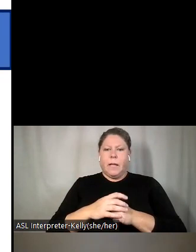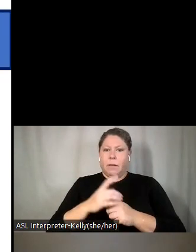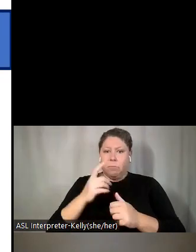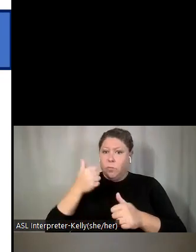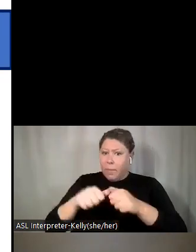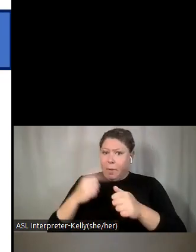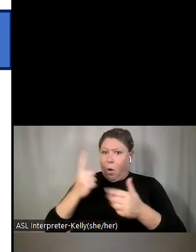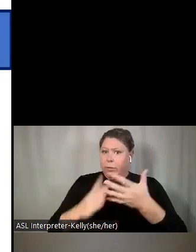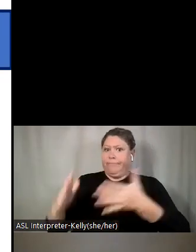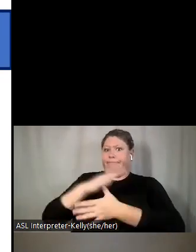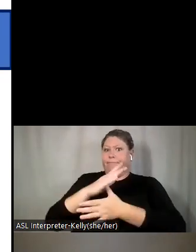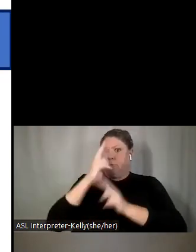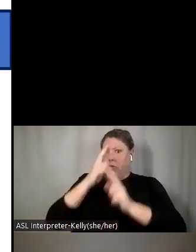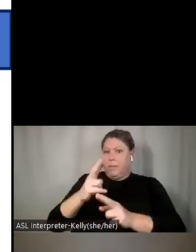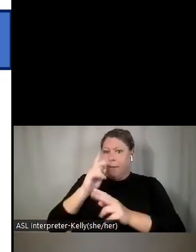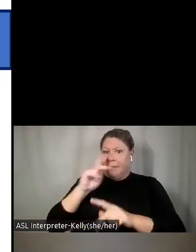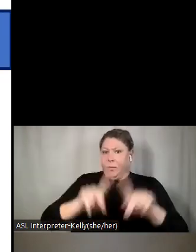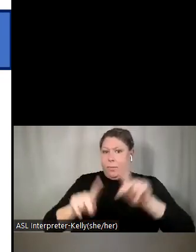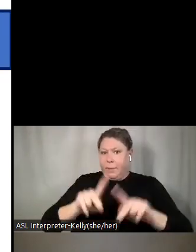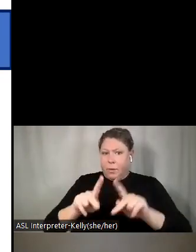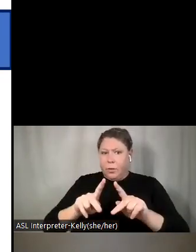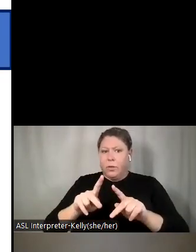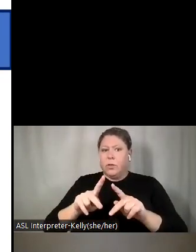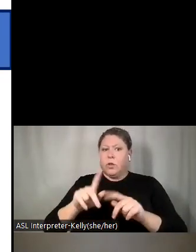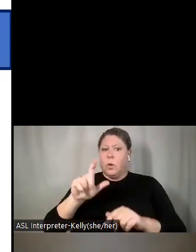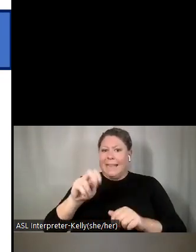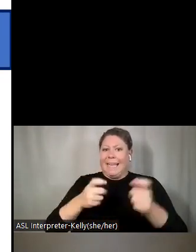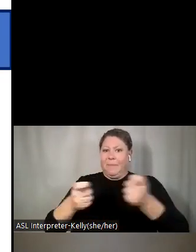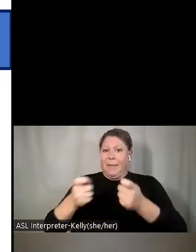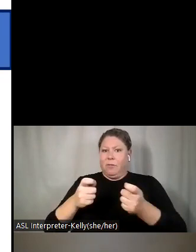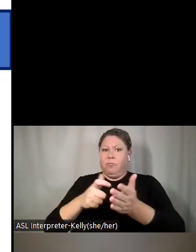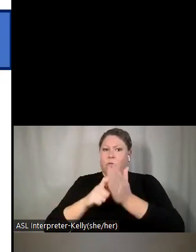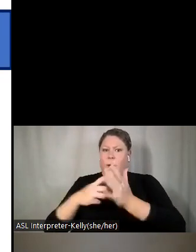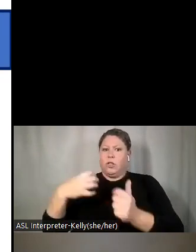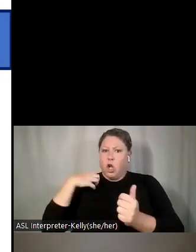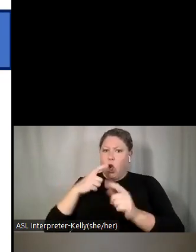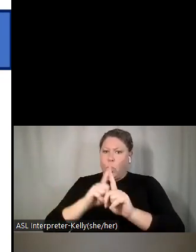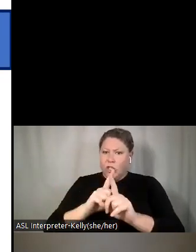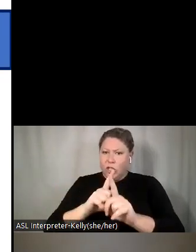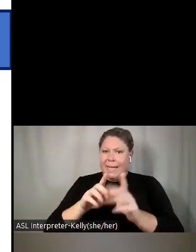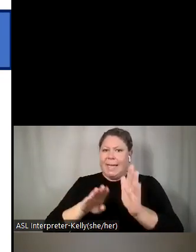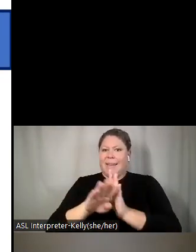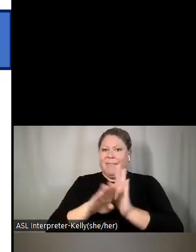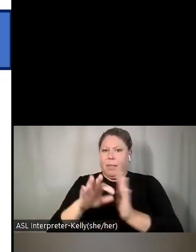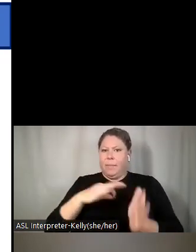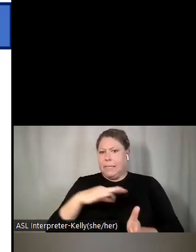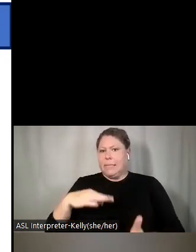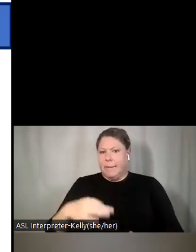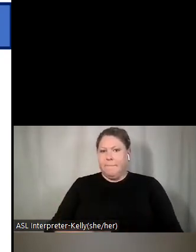a key part of the lean management system is coaching and developing of our workforce. Next slide.